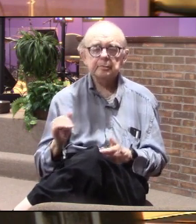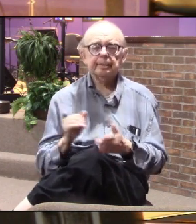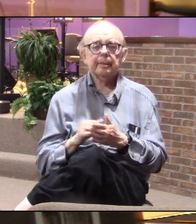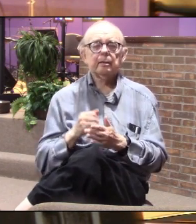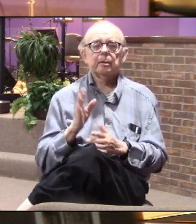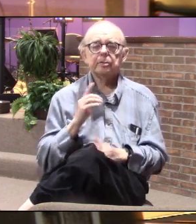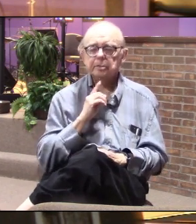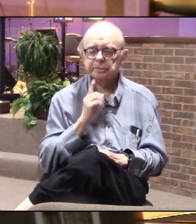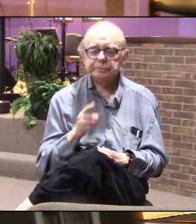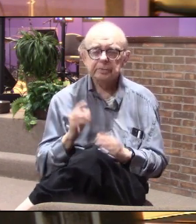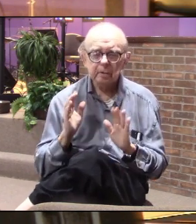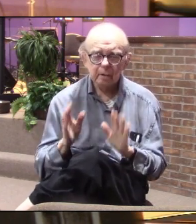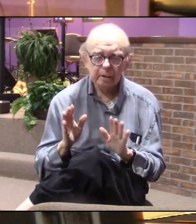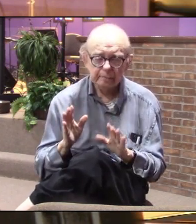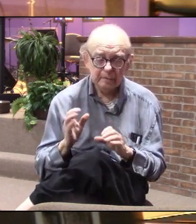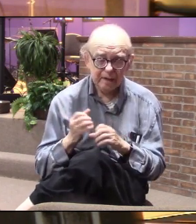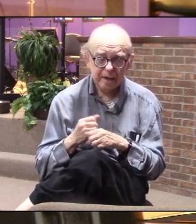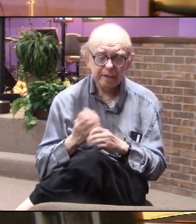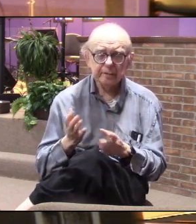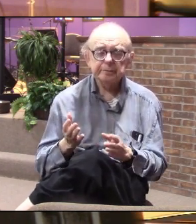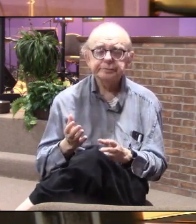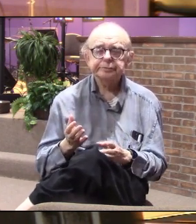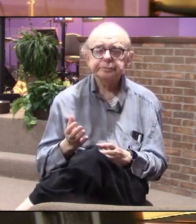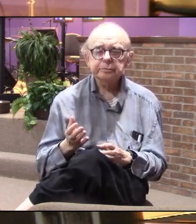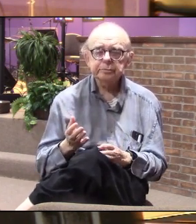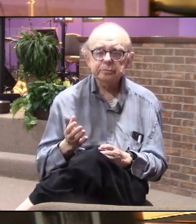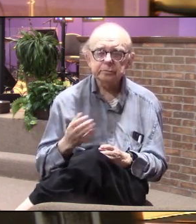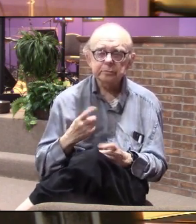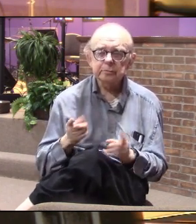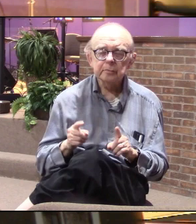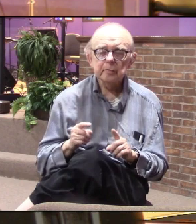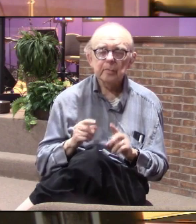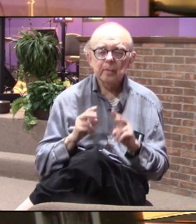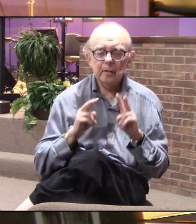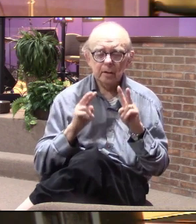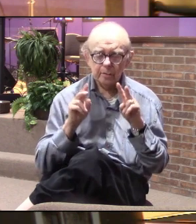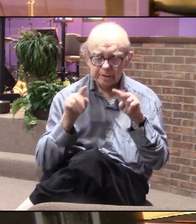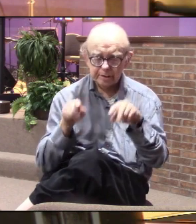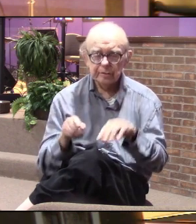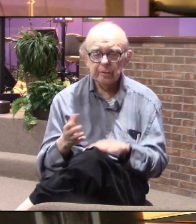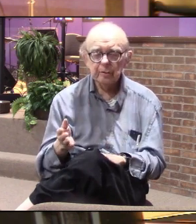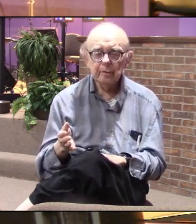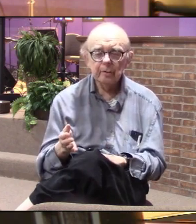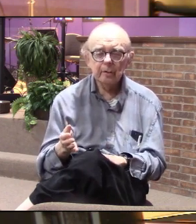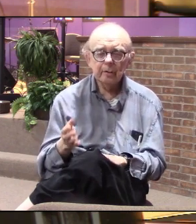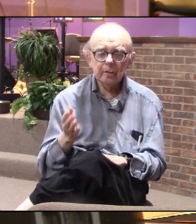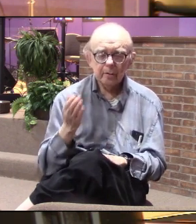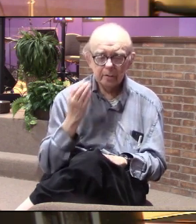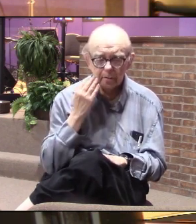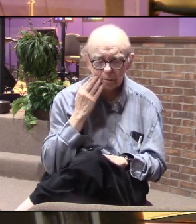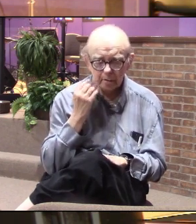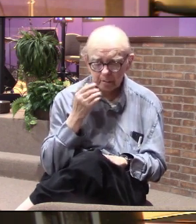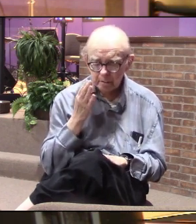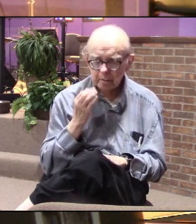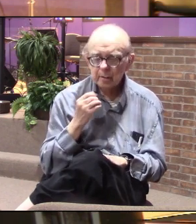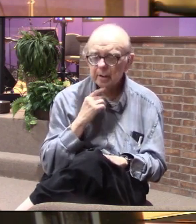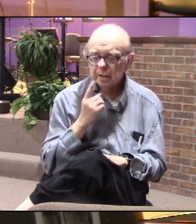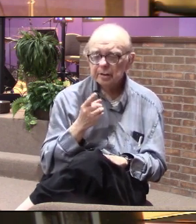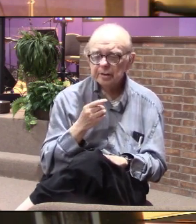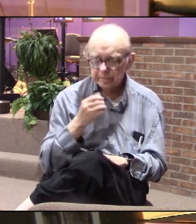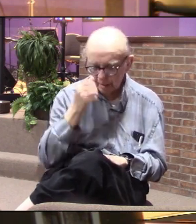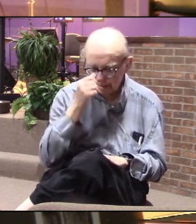God so wonderfully created. And when He looked at you, He not just said to